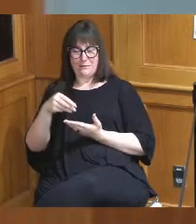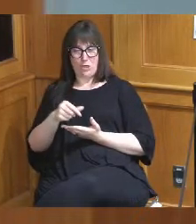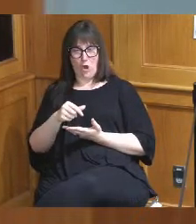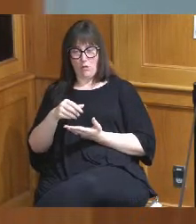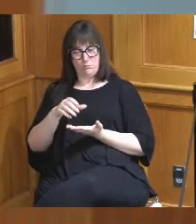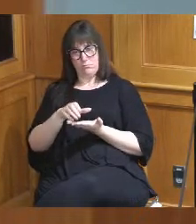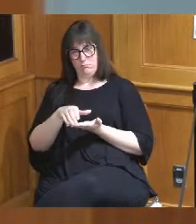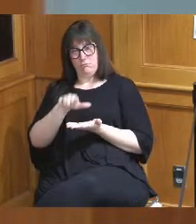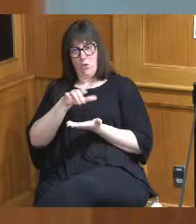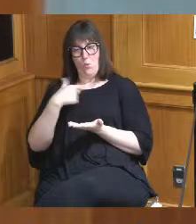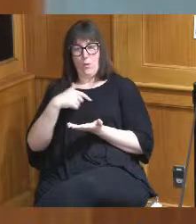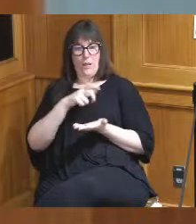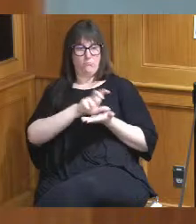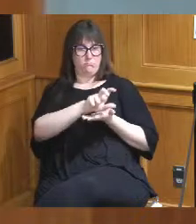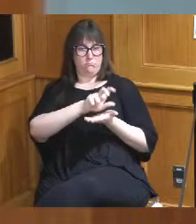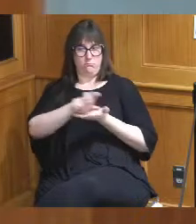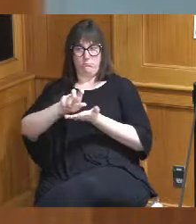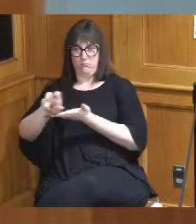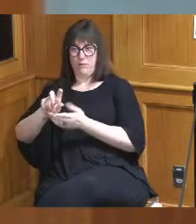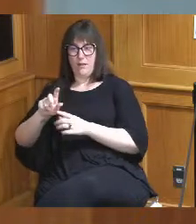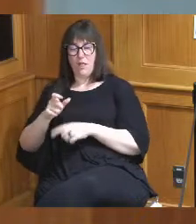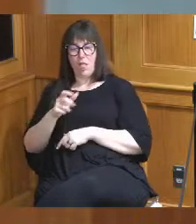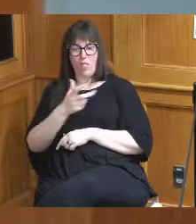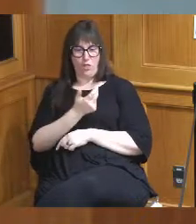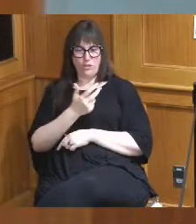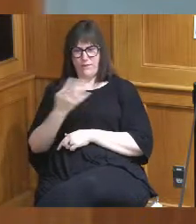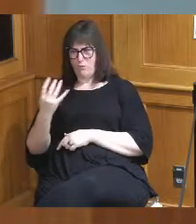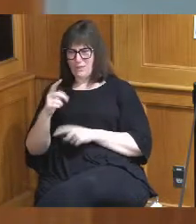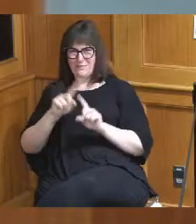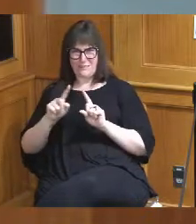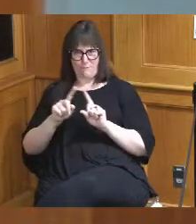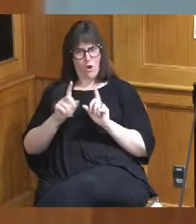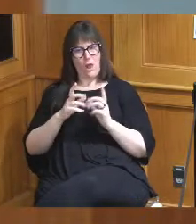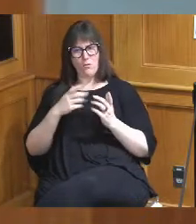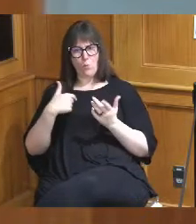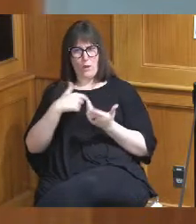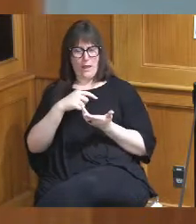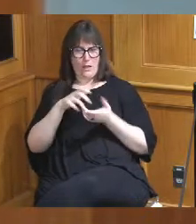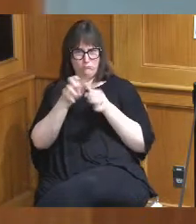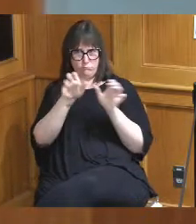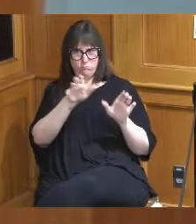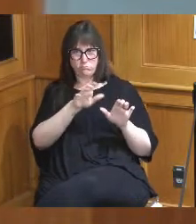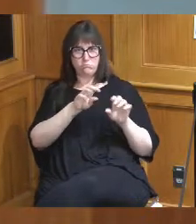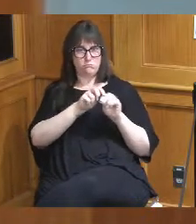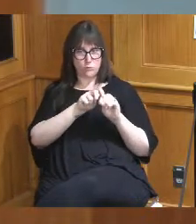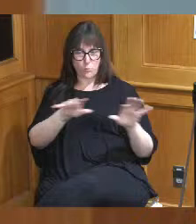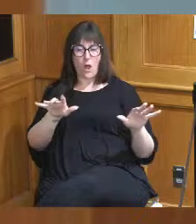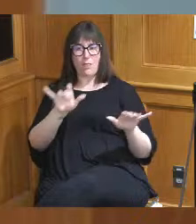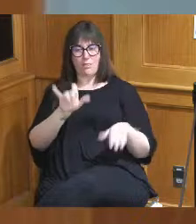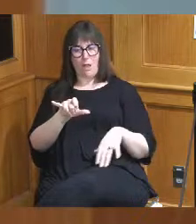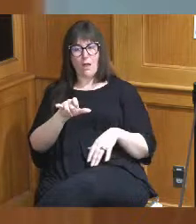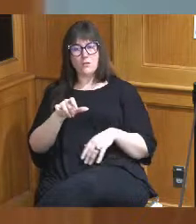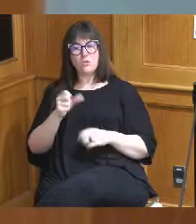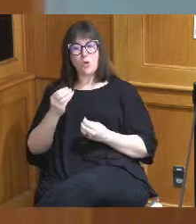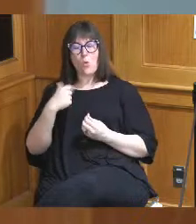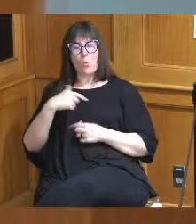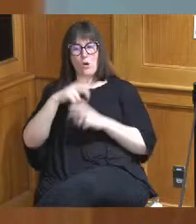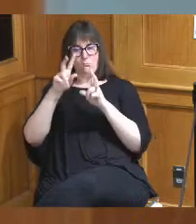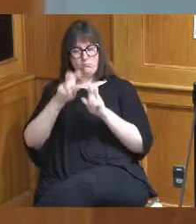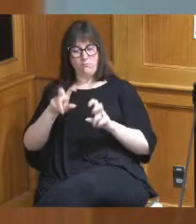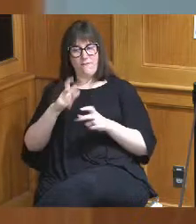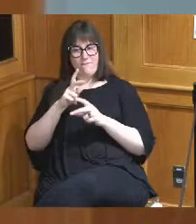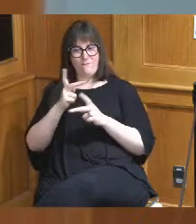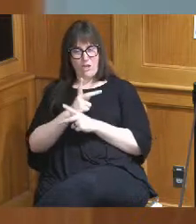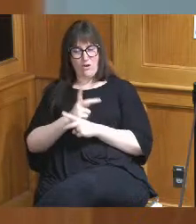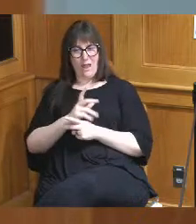think 13 or 14 different vendors. And so we're going to make an analysis of the impact of that. And there